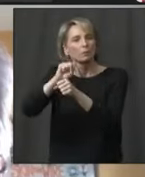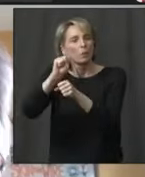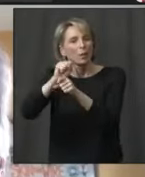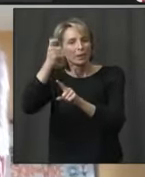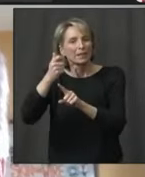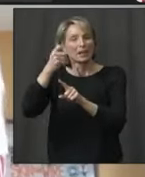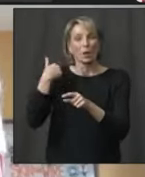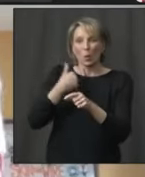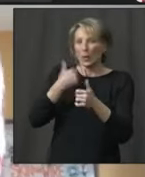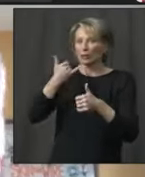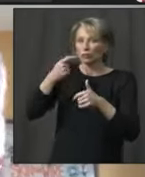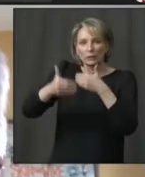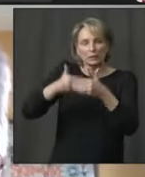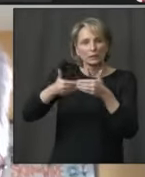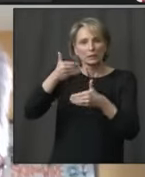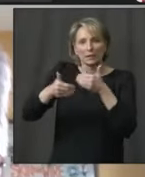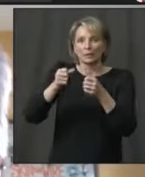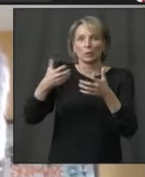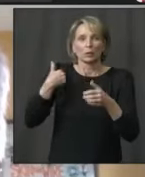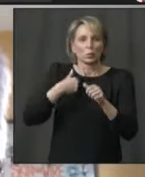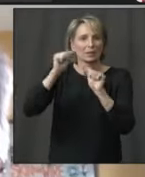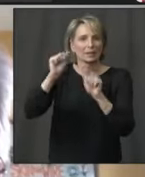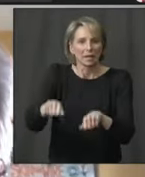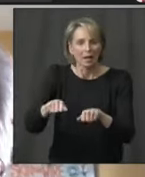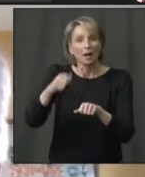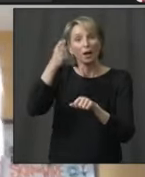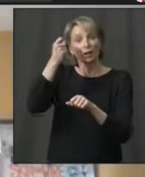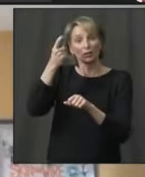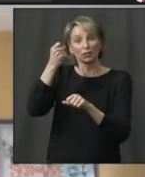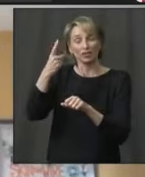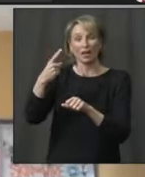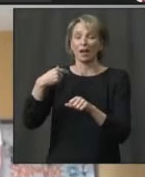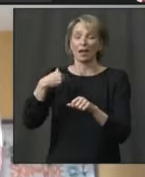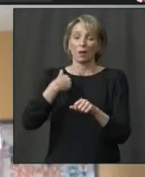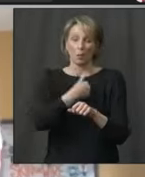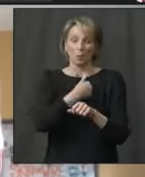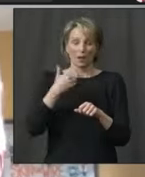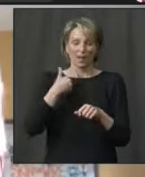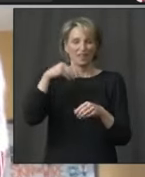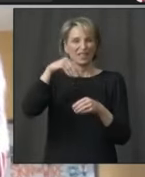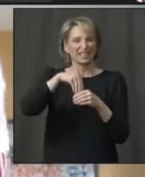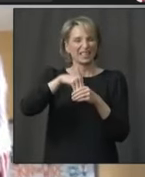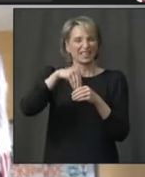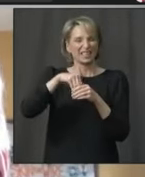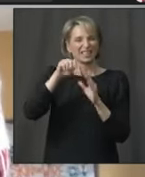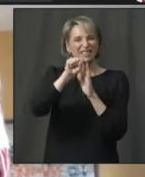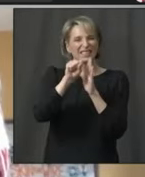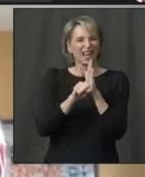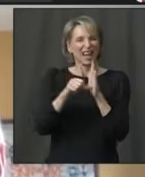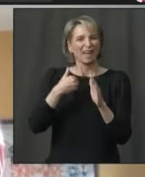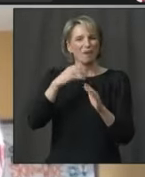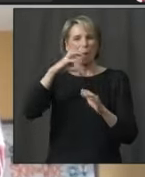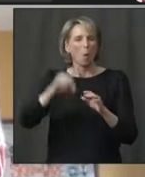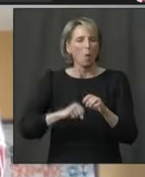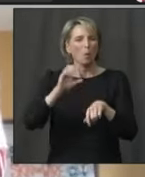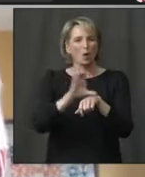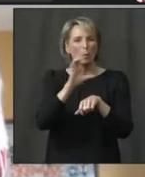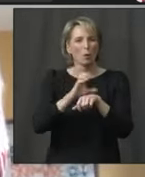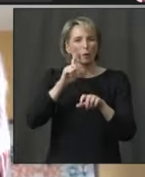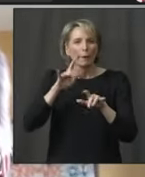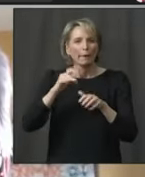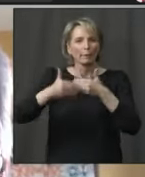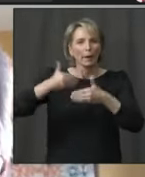as fast as we can, all using our 40-year-old COBOL computer system. So